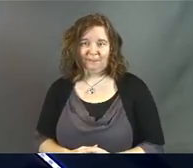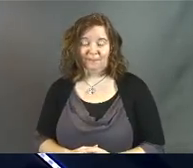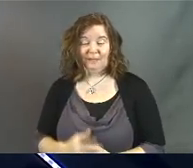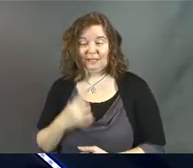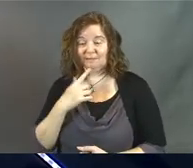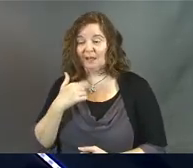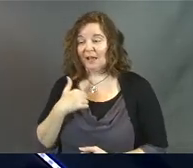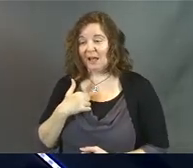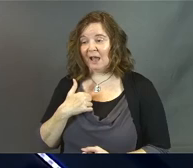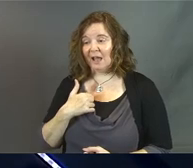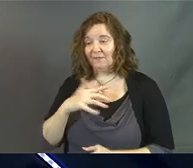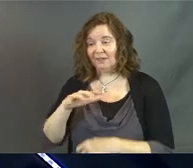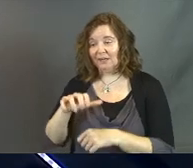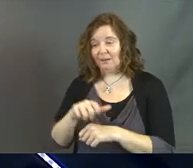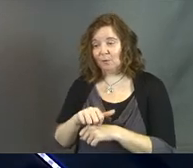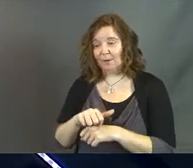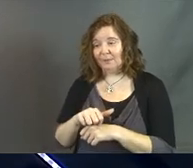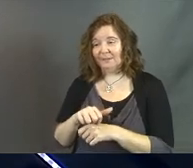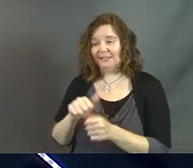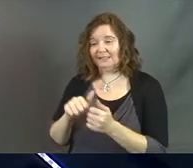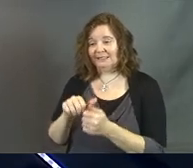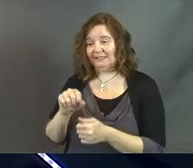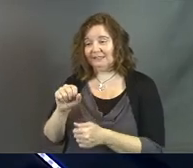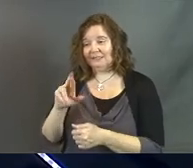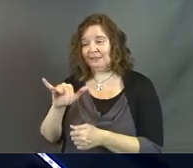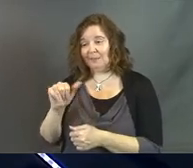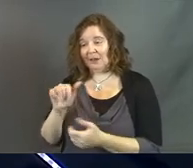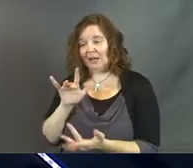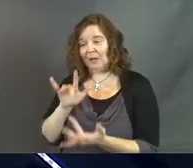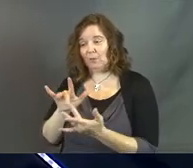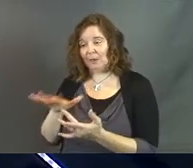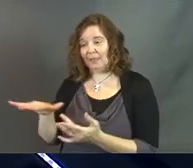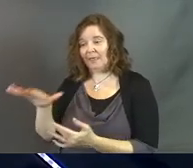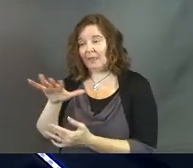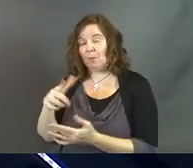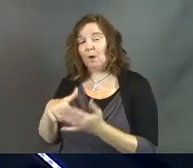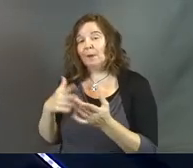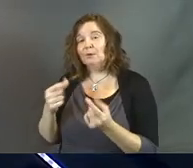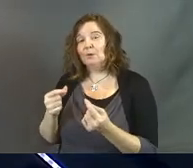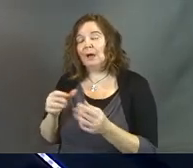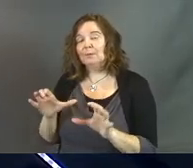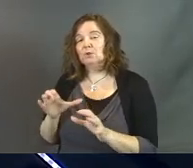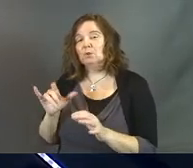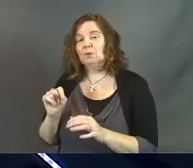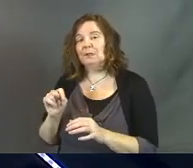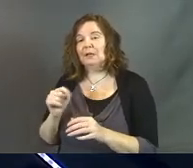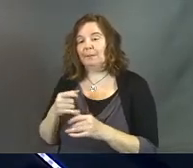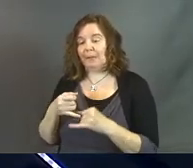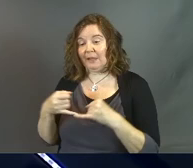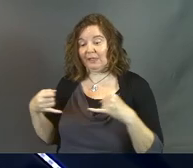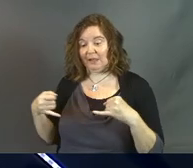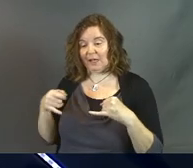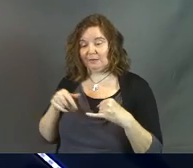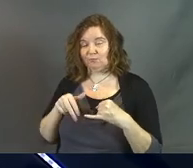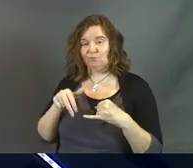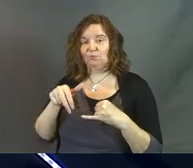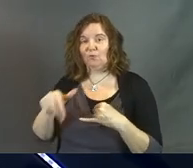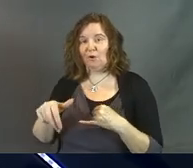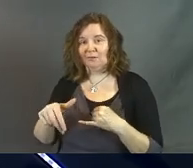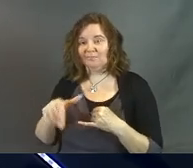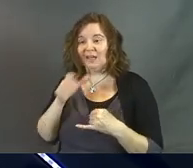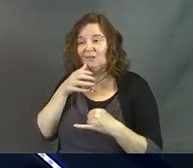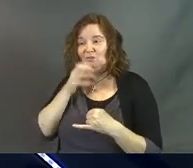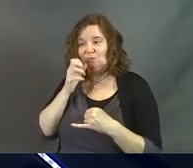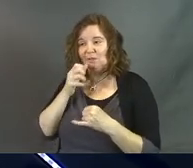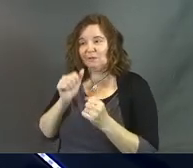He said, I've got a divine appointment, and it's in Samaria, and I want to reach Samaria, but what I'm going to do is I'm going to do it by crossing racial lines and drinking from